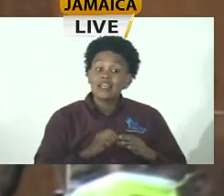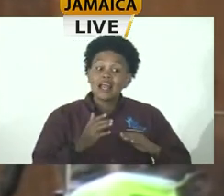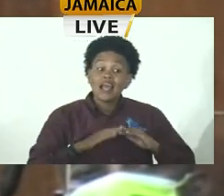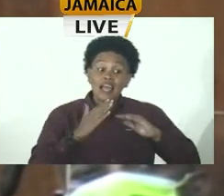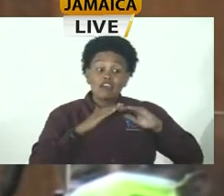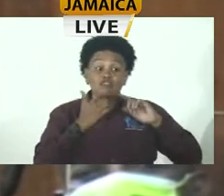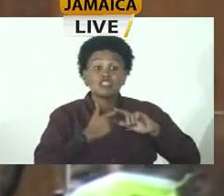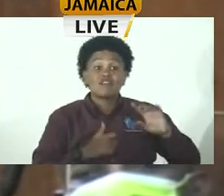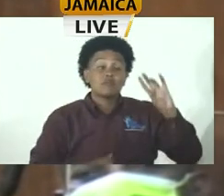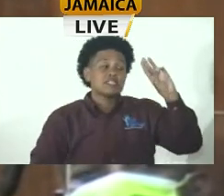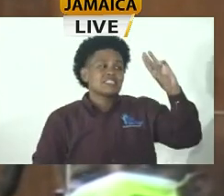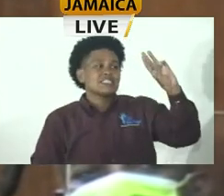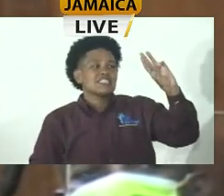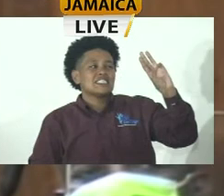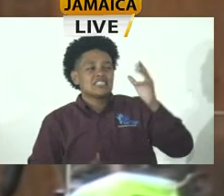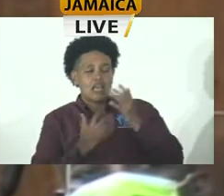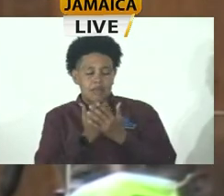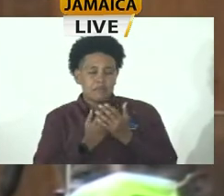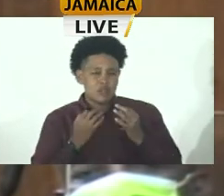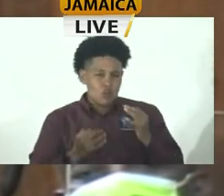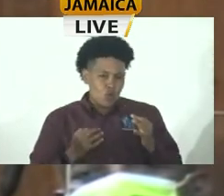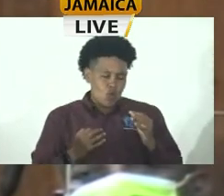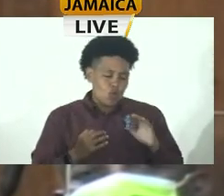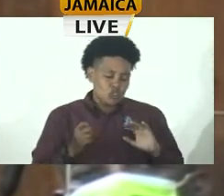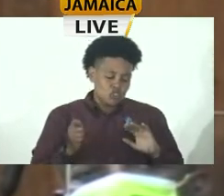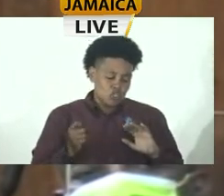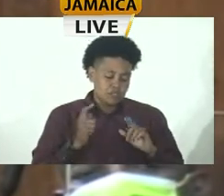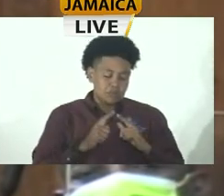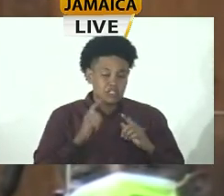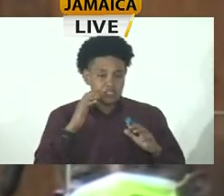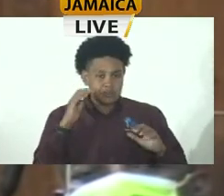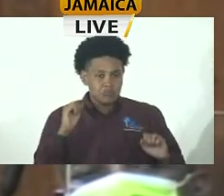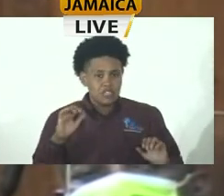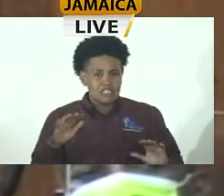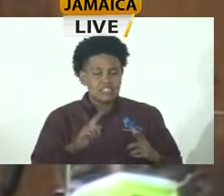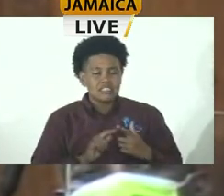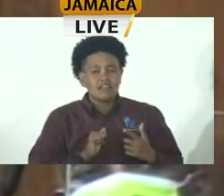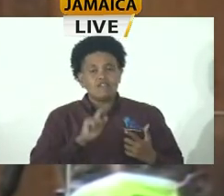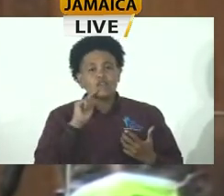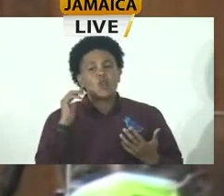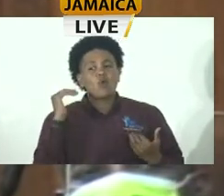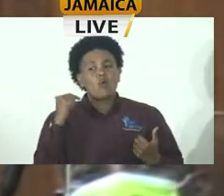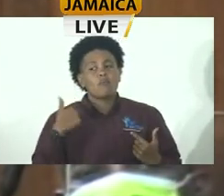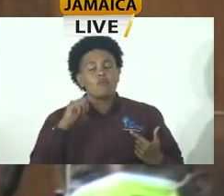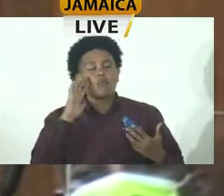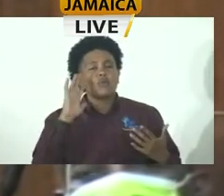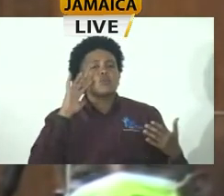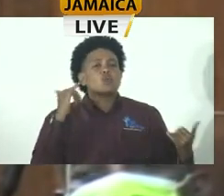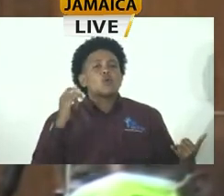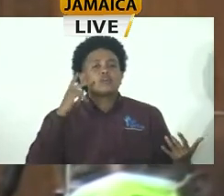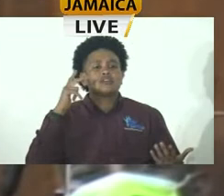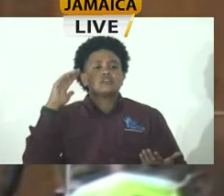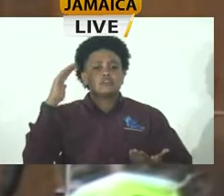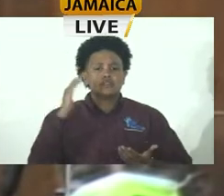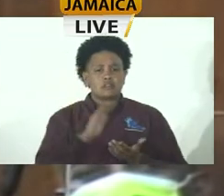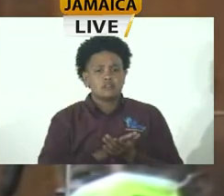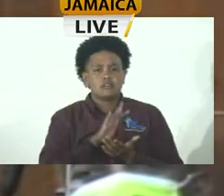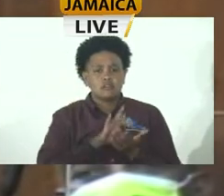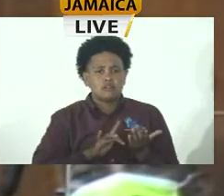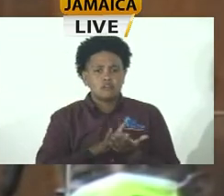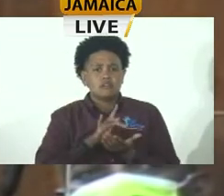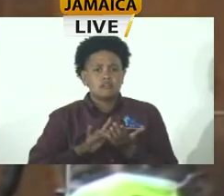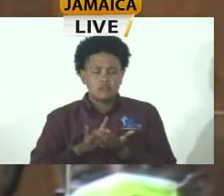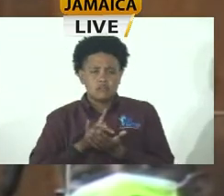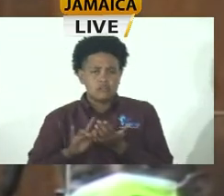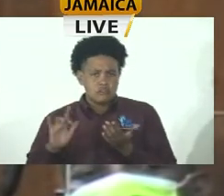from six appeal court judges plus the president i hope that we will now start madam speaker to see a